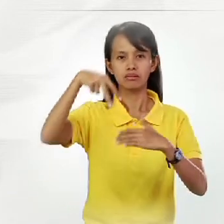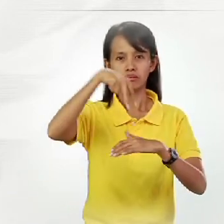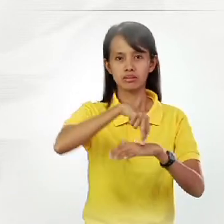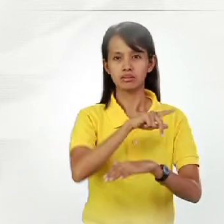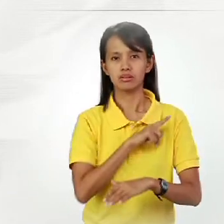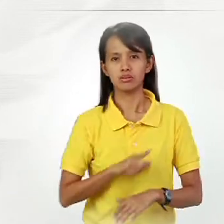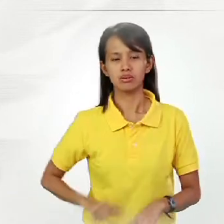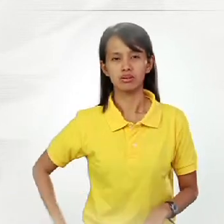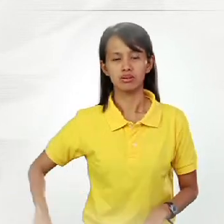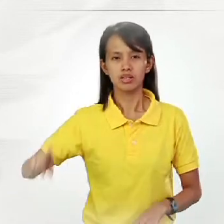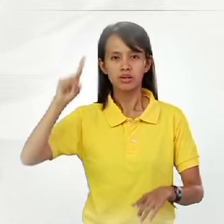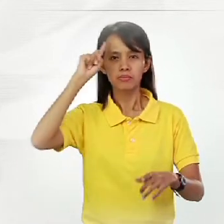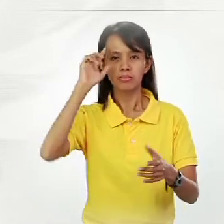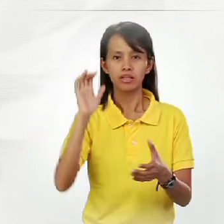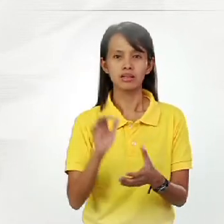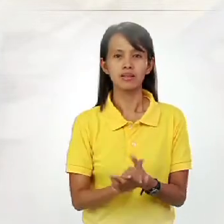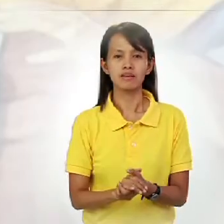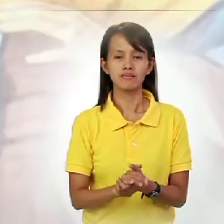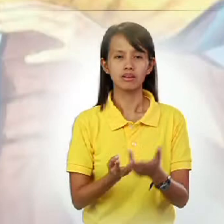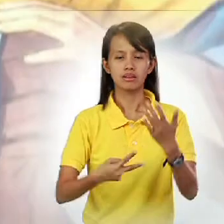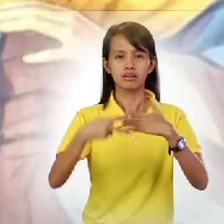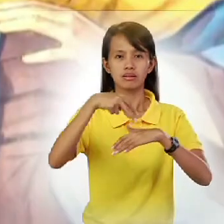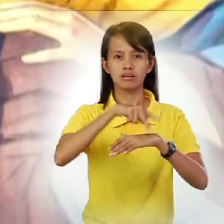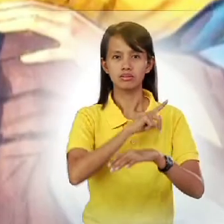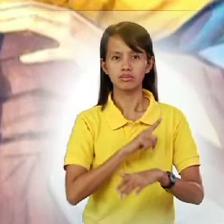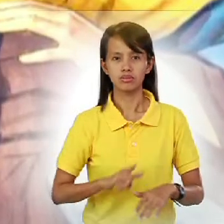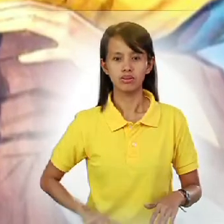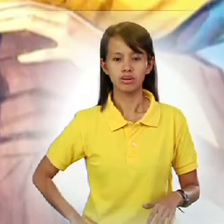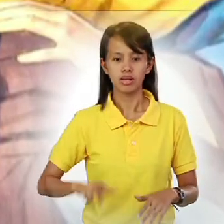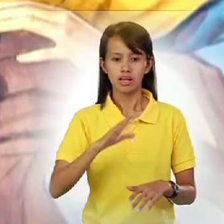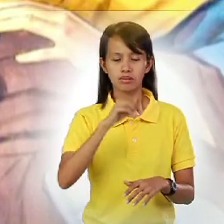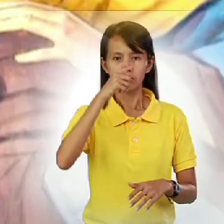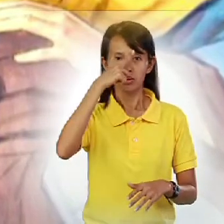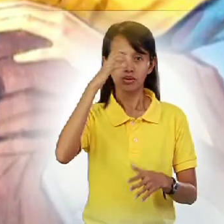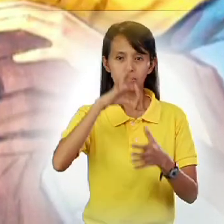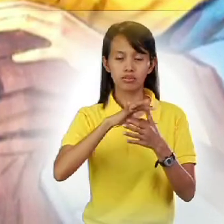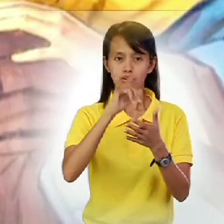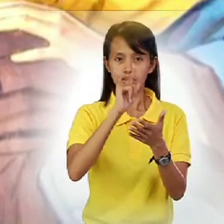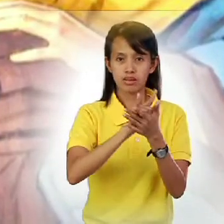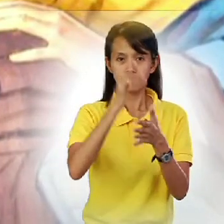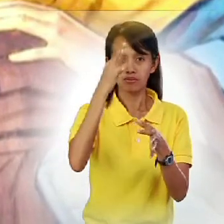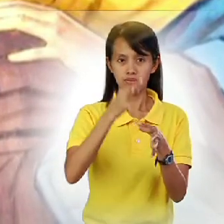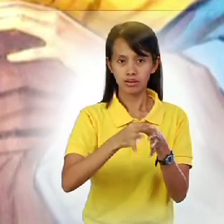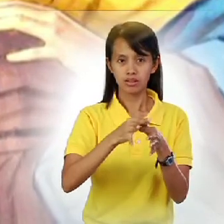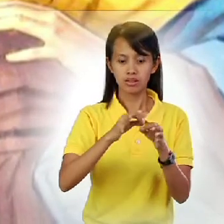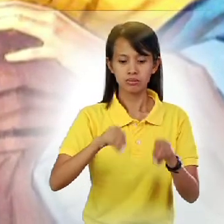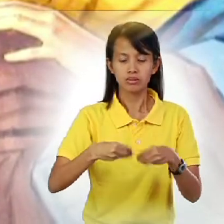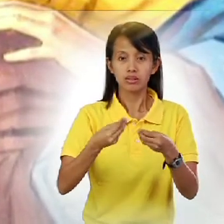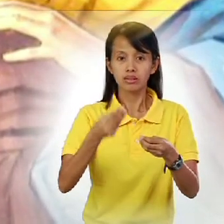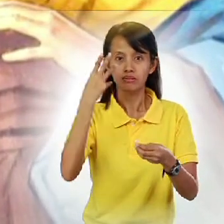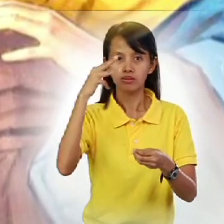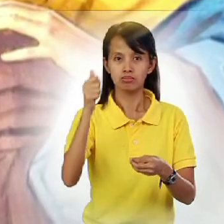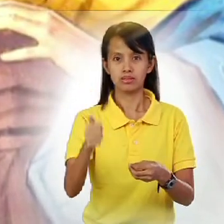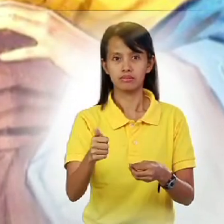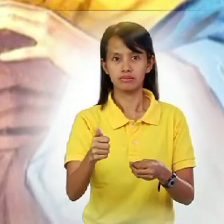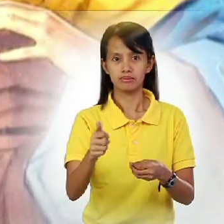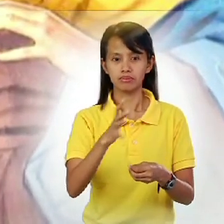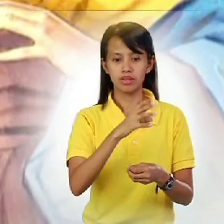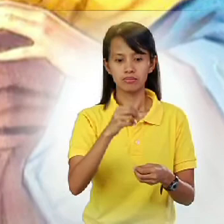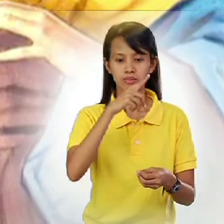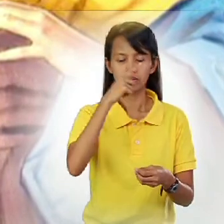He believes in the risen Lord. And because of this faith, he will give himself. And because of